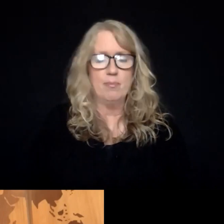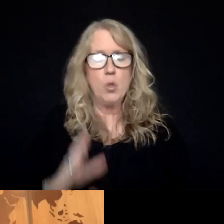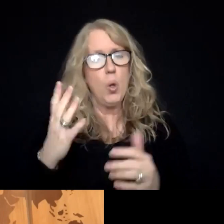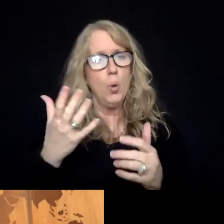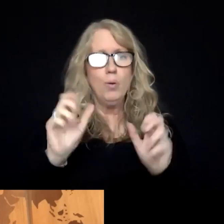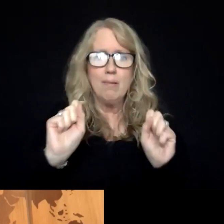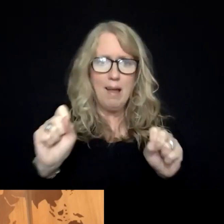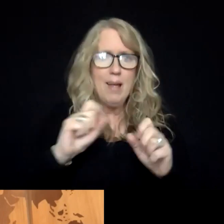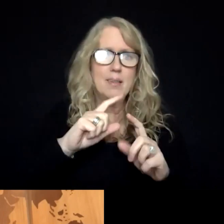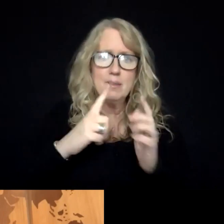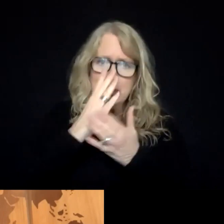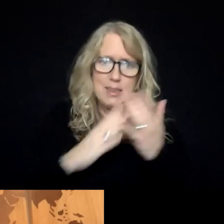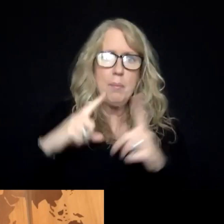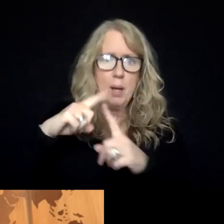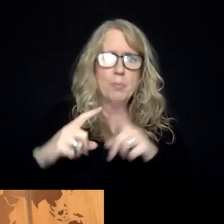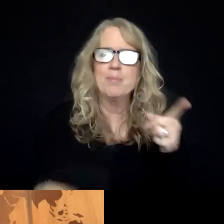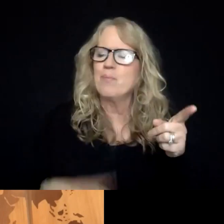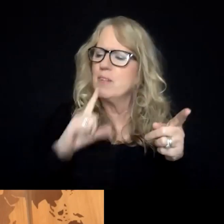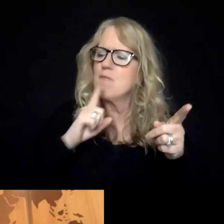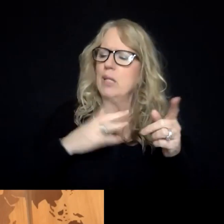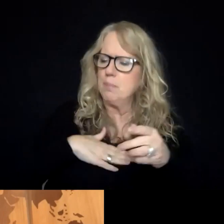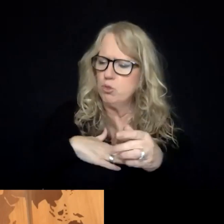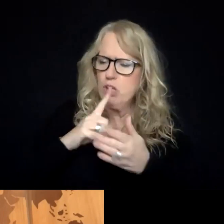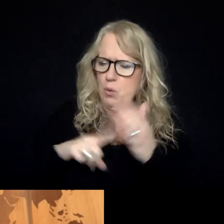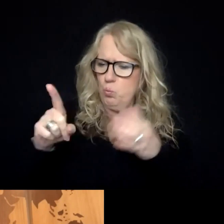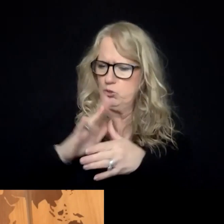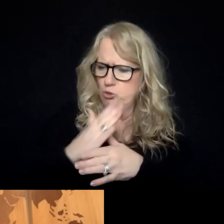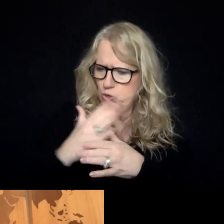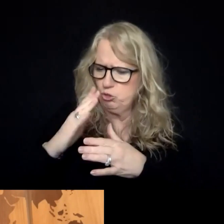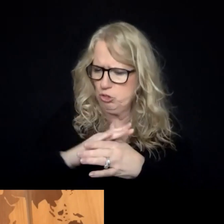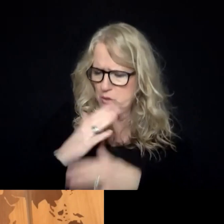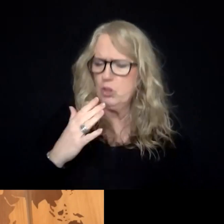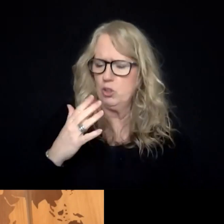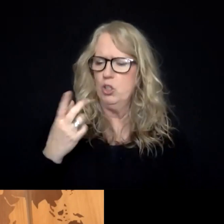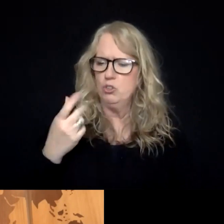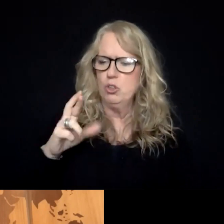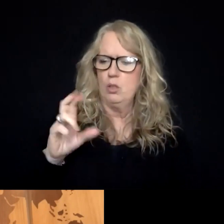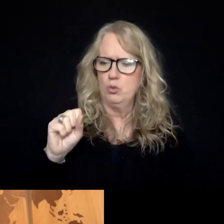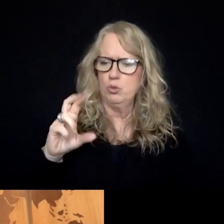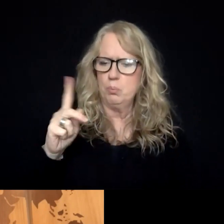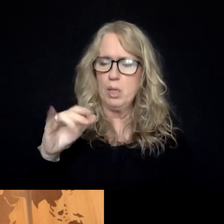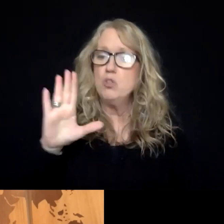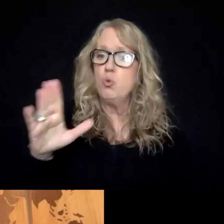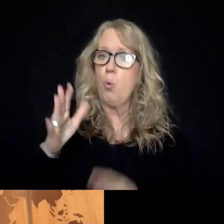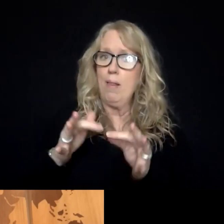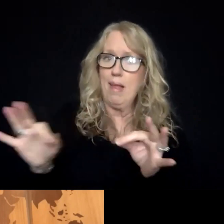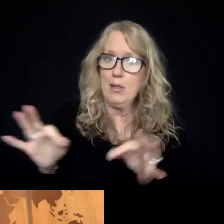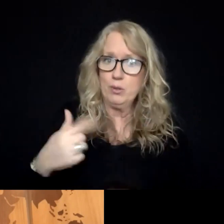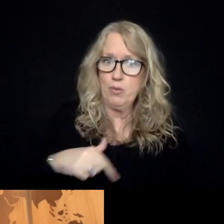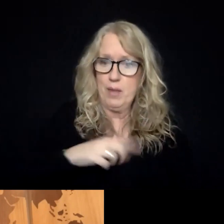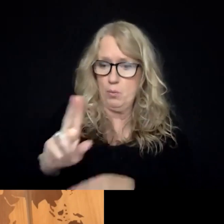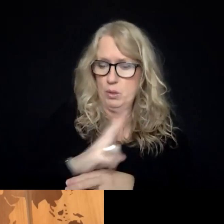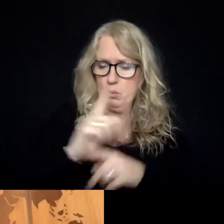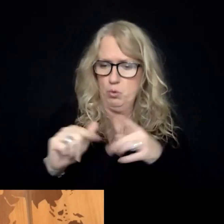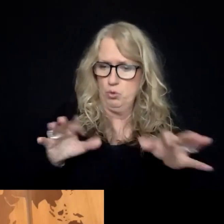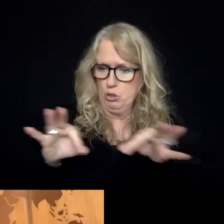there. I really appreciate what you share there, Dr. Sapolsky, because it sounds like the language we use when describing